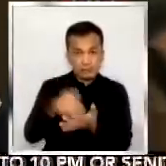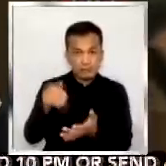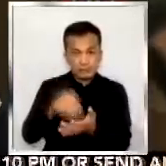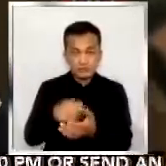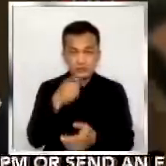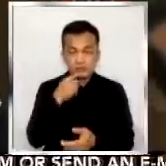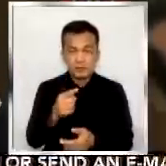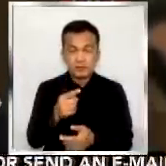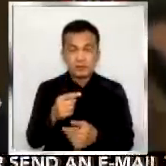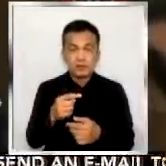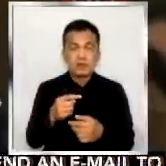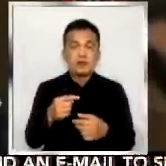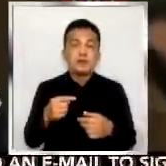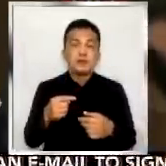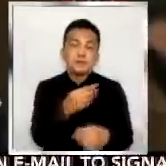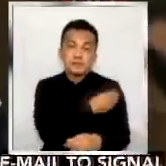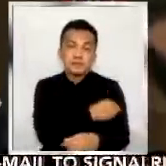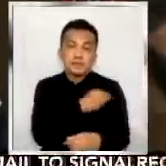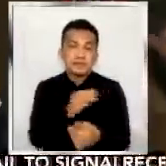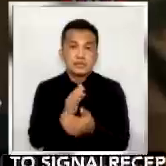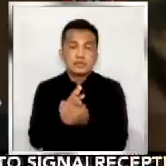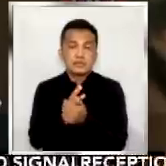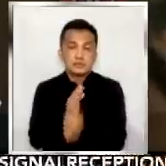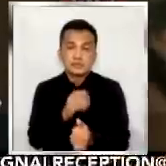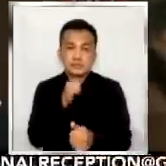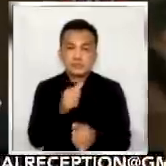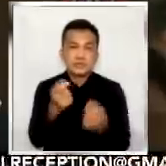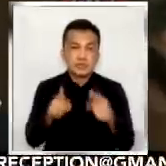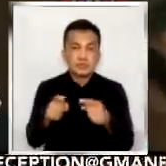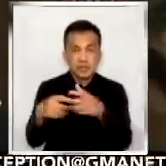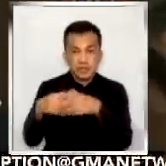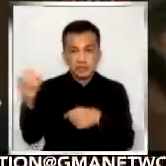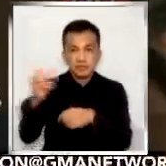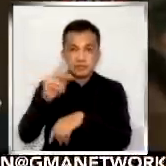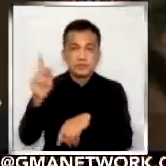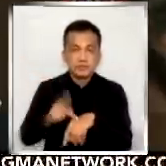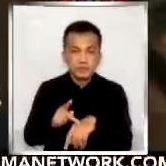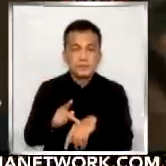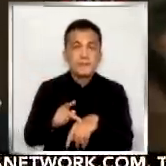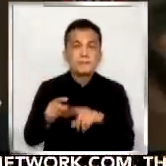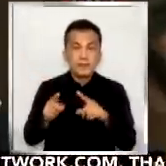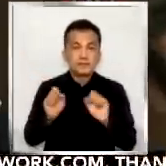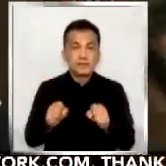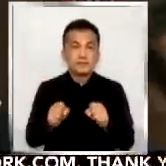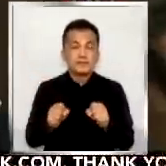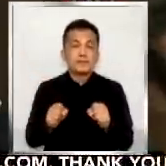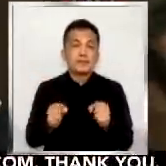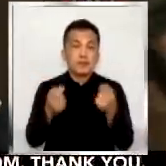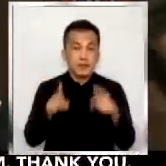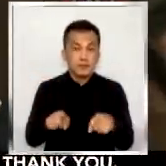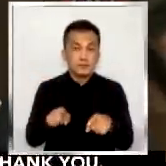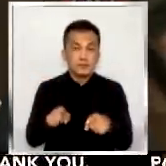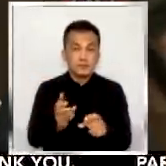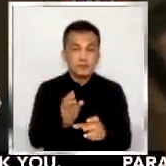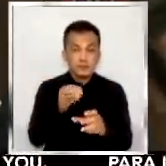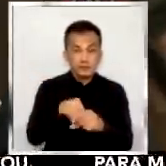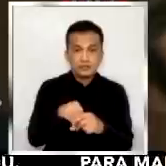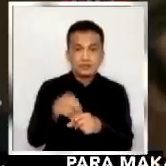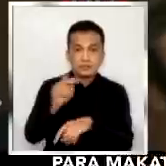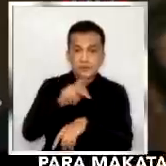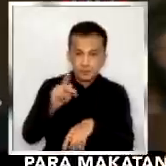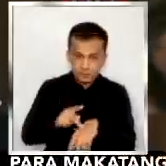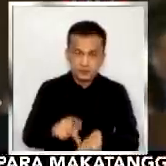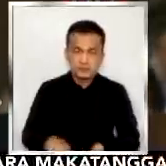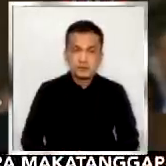will not only happen from outside of the Philippines, but can also happen within the country, independent of